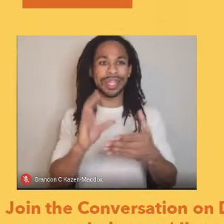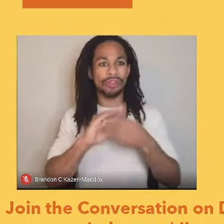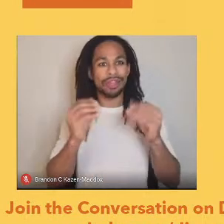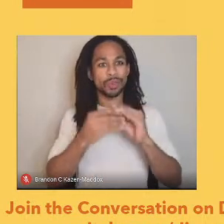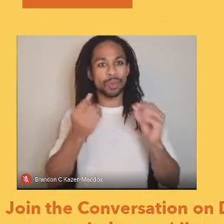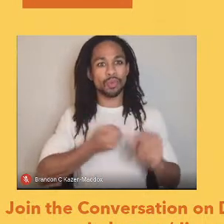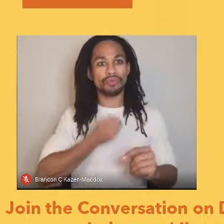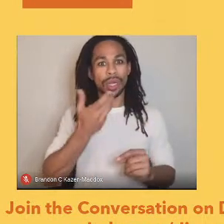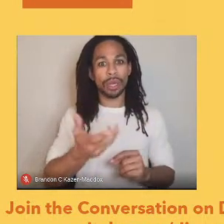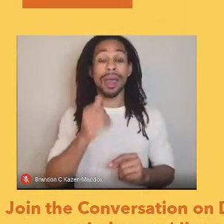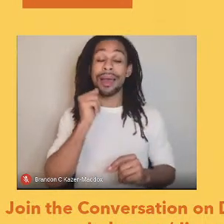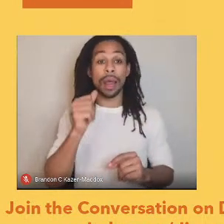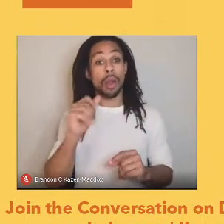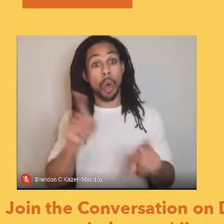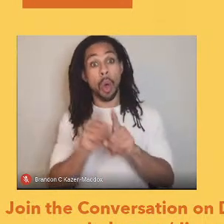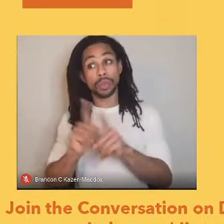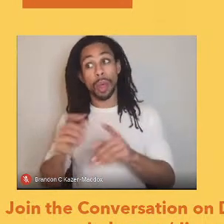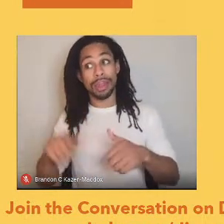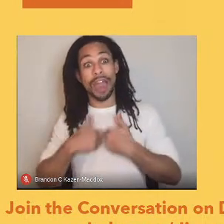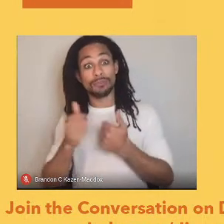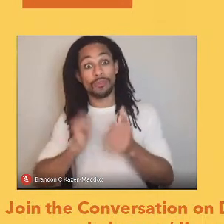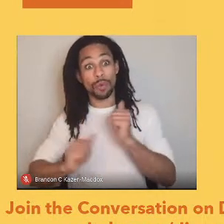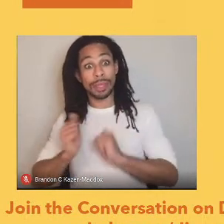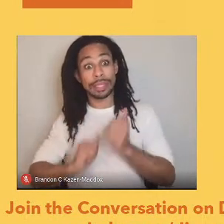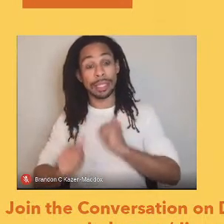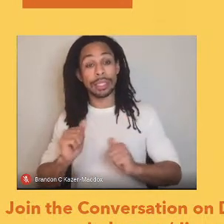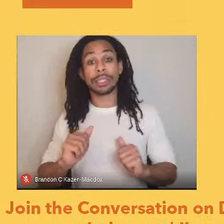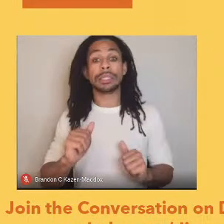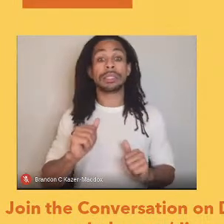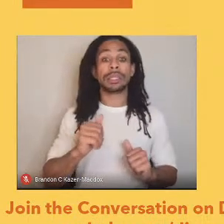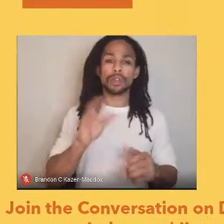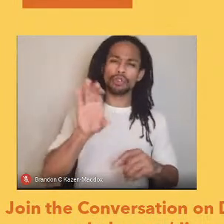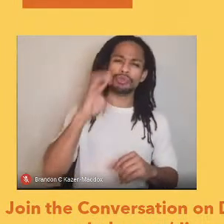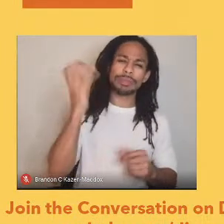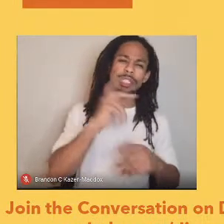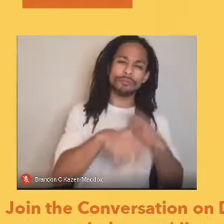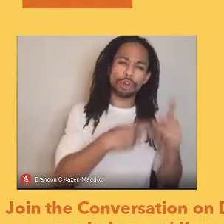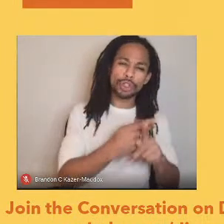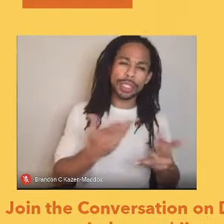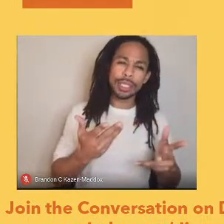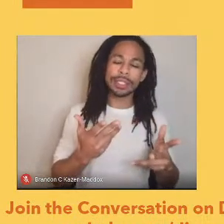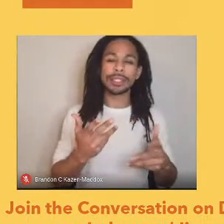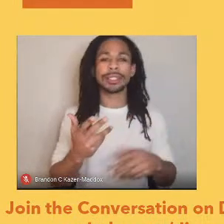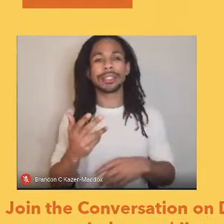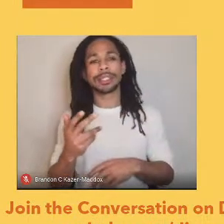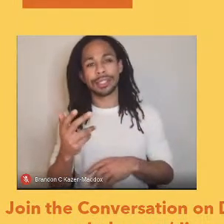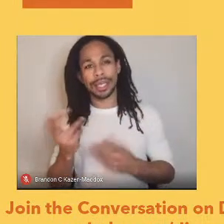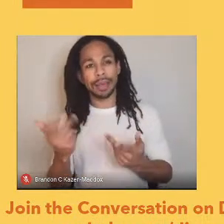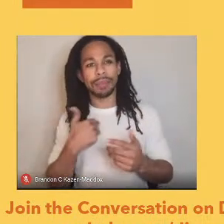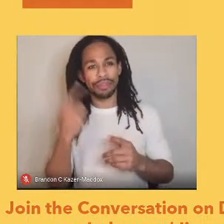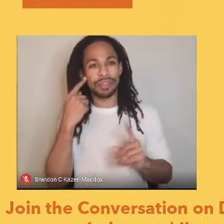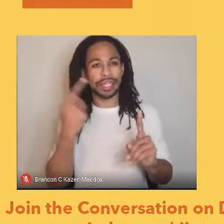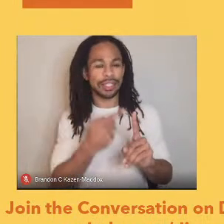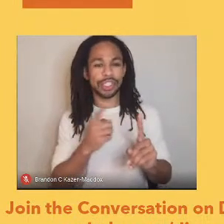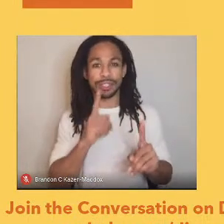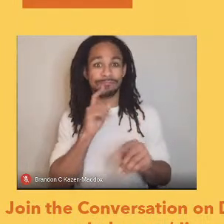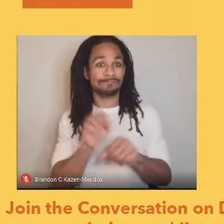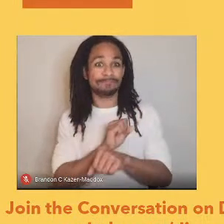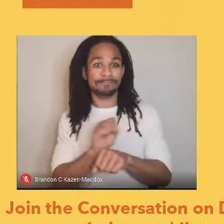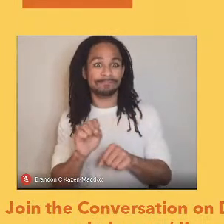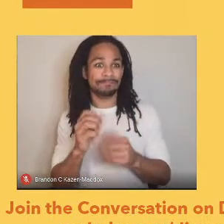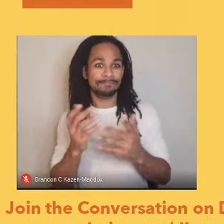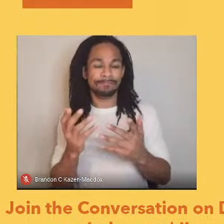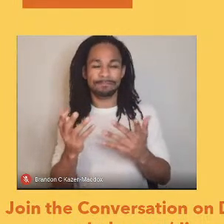mention doing their live performances and taking their themes and doing Christmas versions of it. I think she truly is, as a person, to